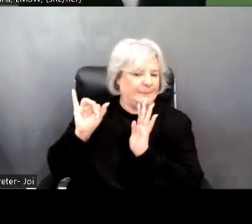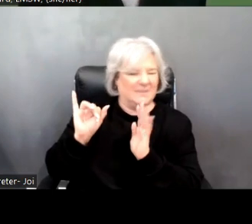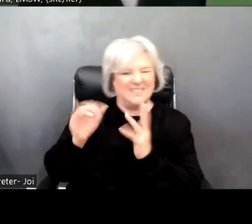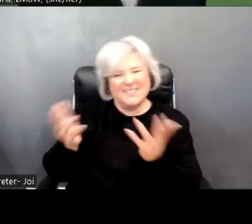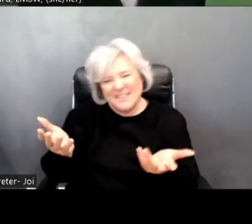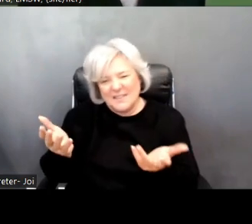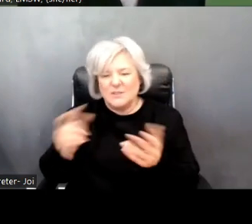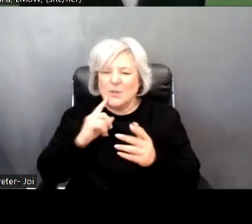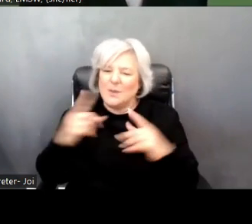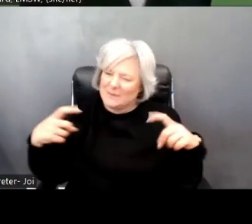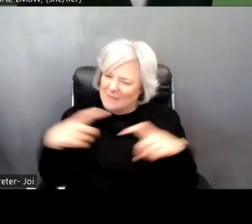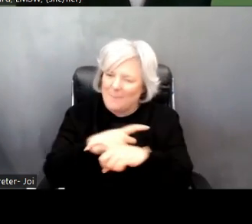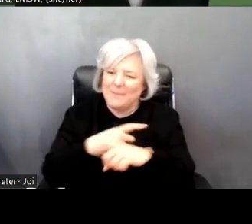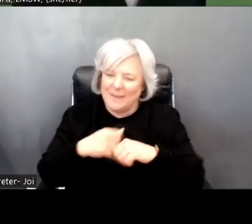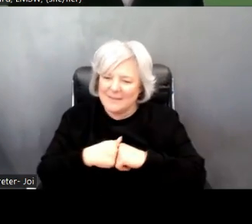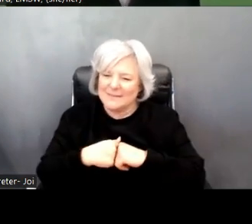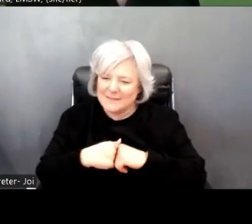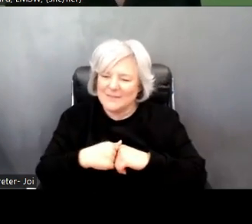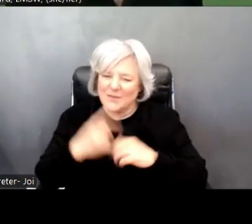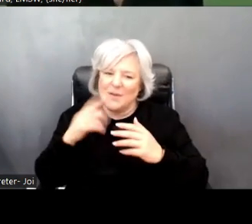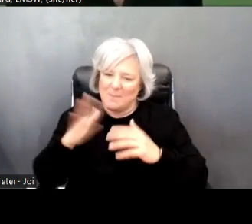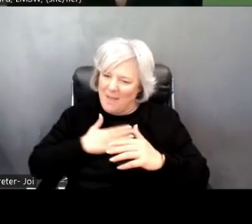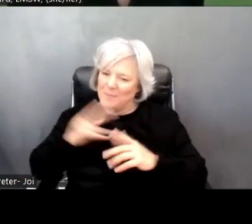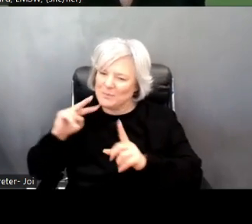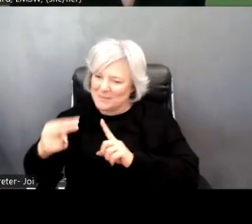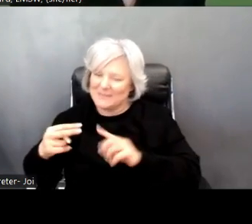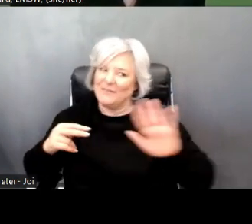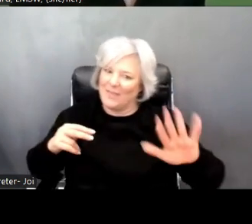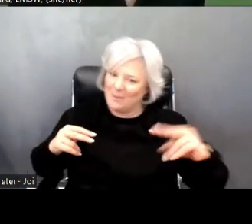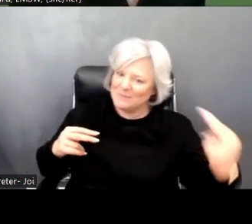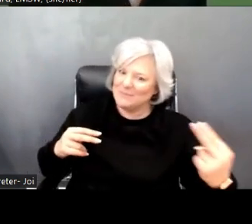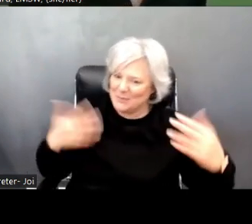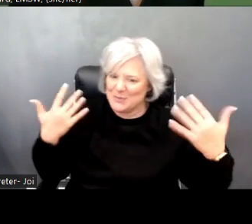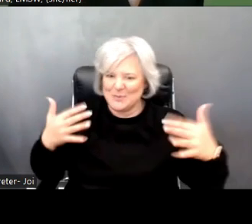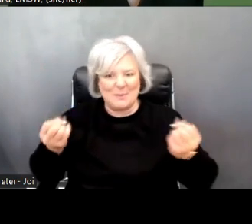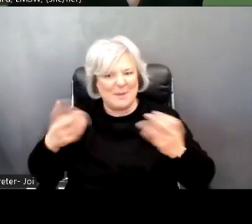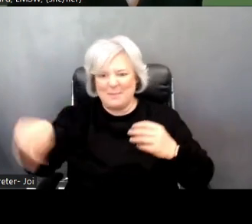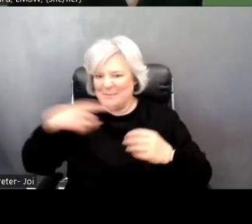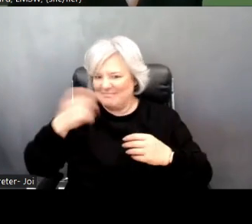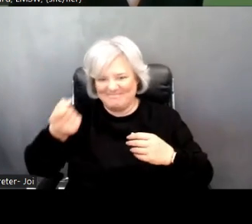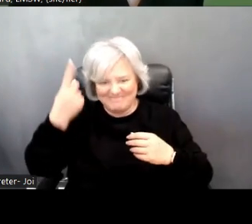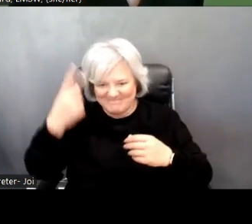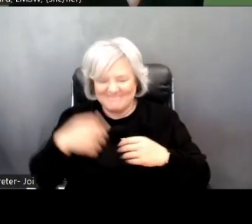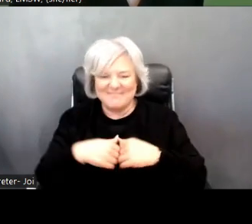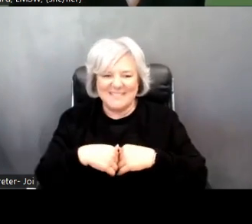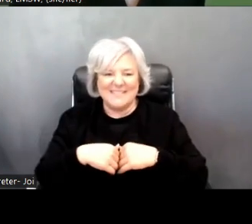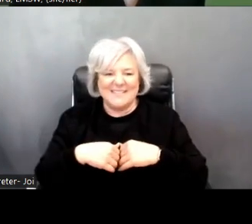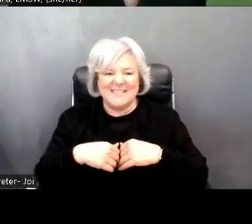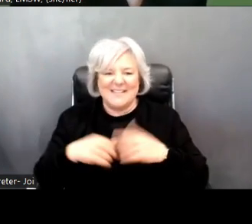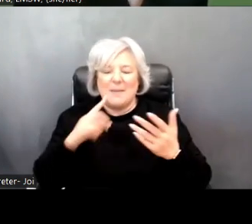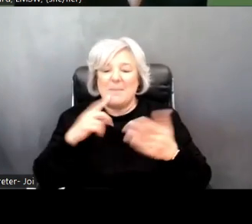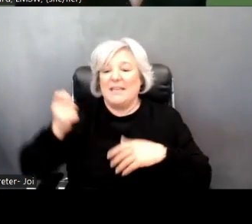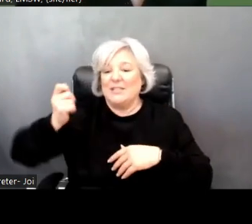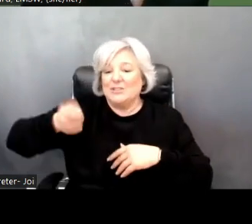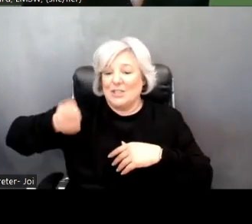ever imagined, and it really is more complex than a lot of people understand. On finalization, a judge will often say to